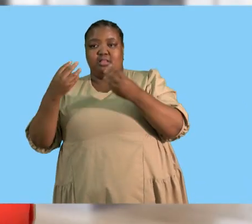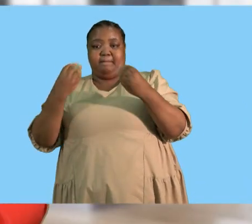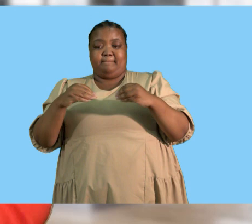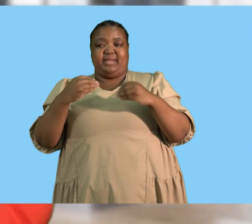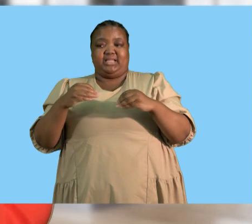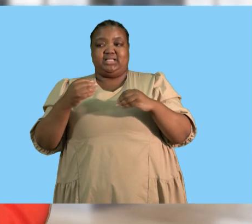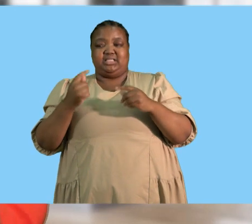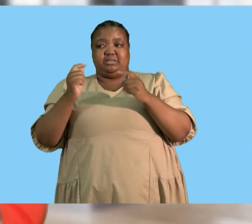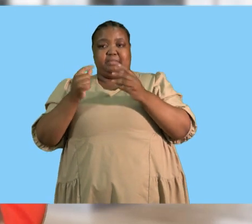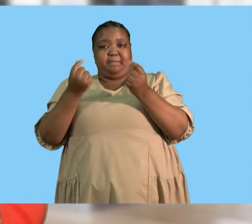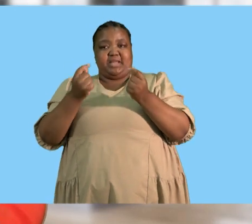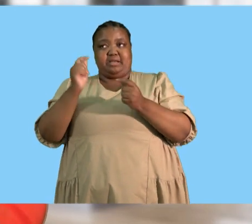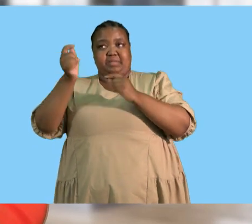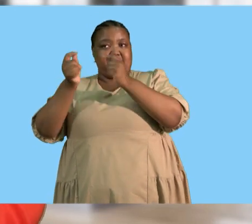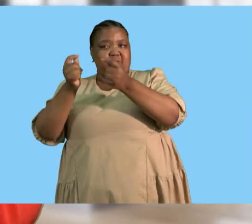goes bankrupt.